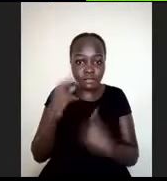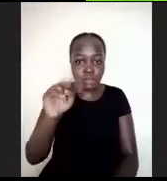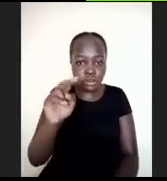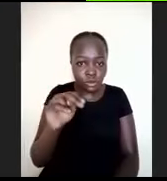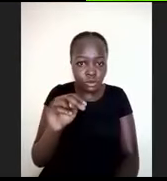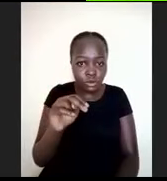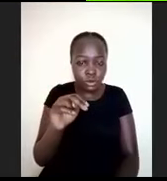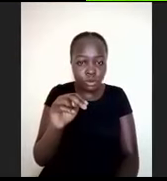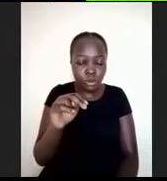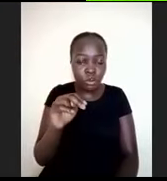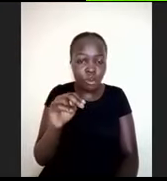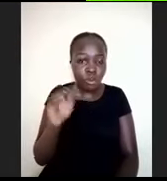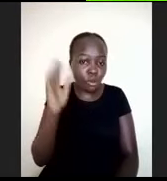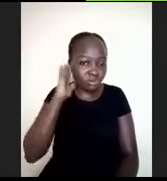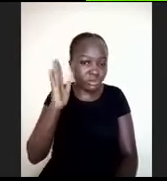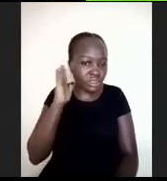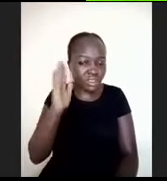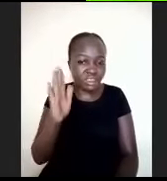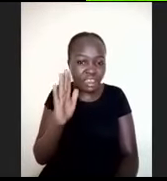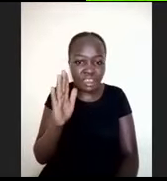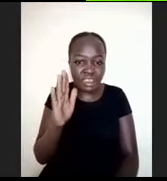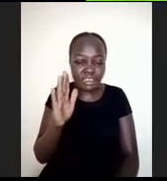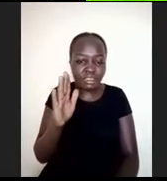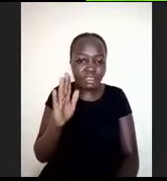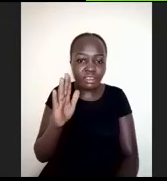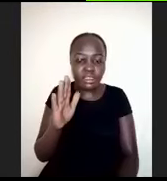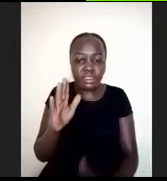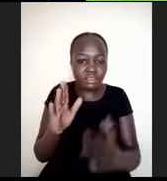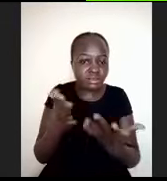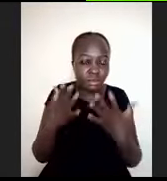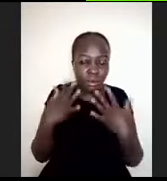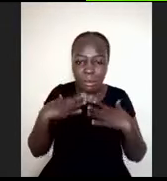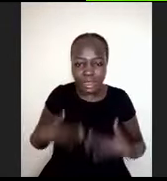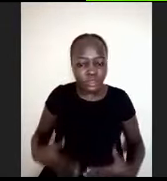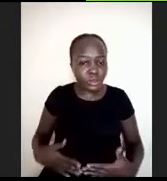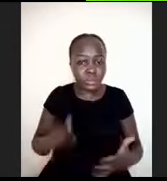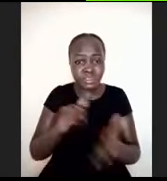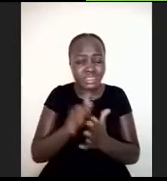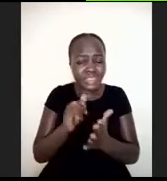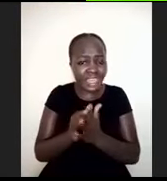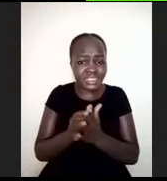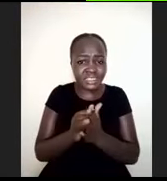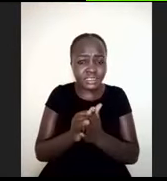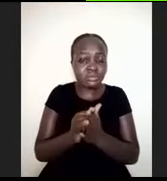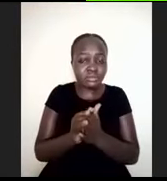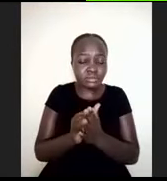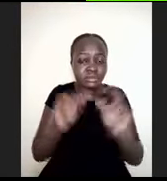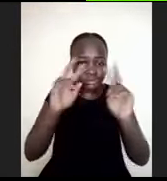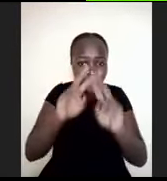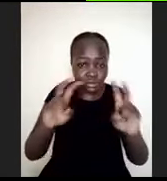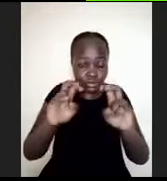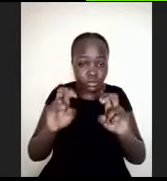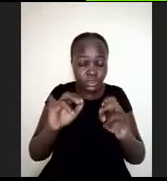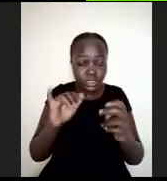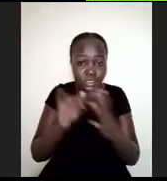gay gene. This is a study that was done. It actually came out last year,